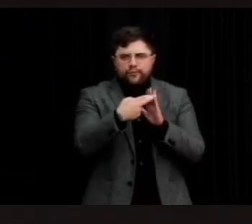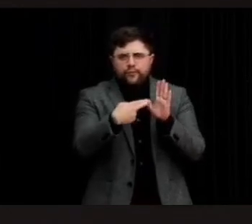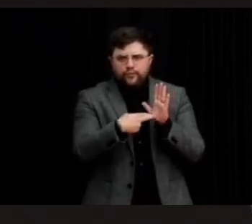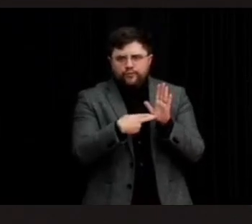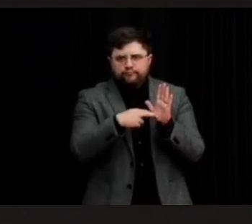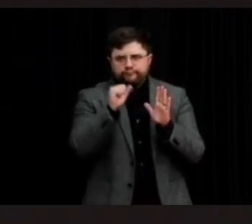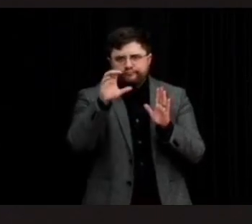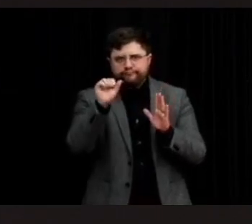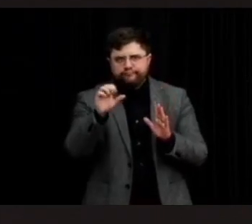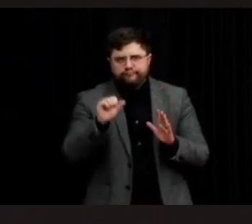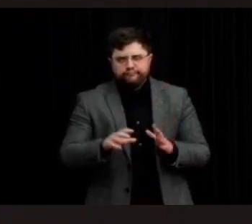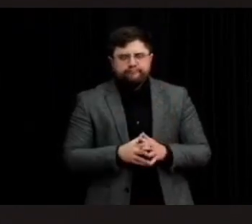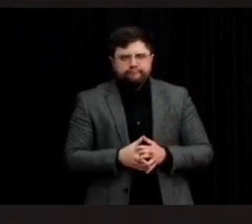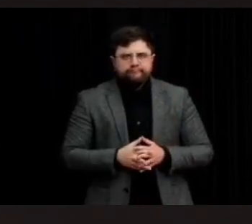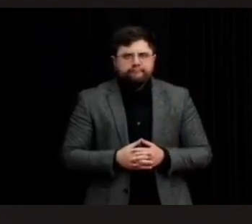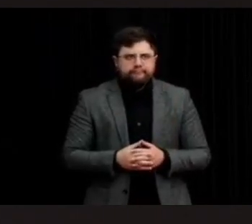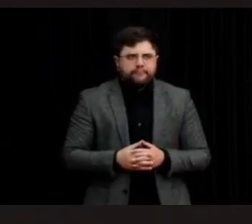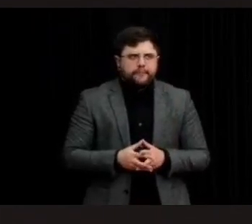rules.